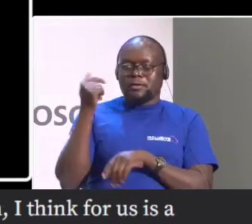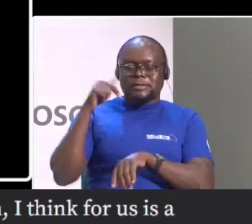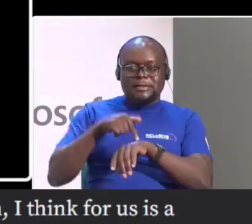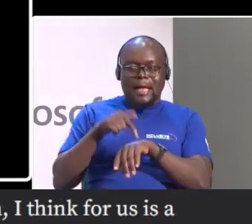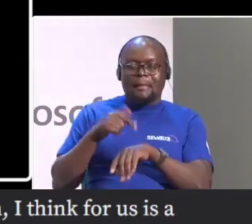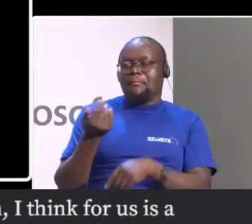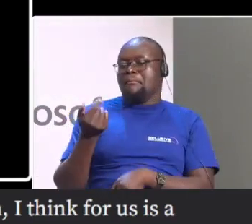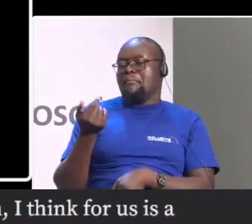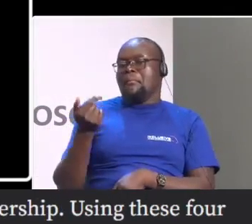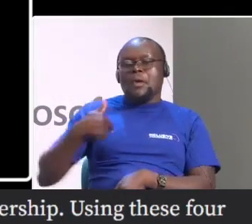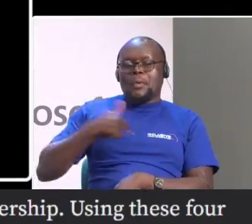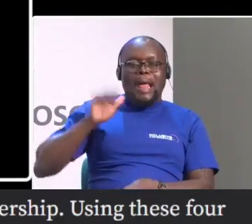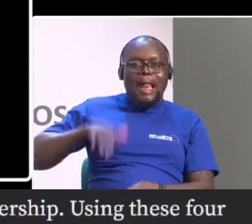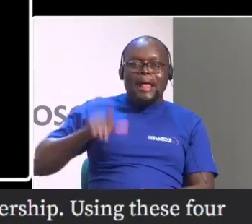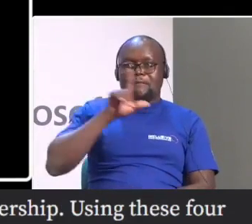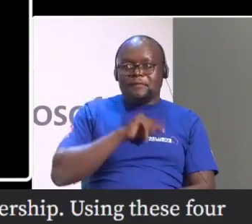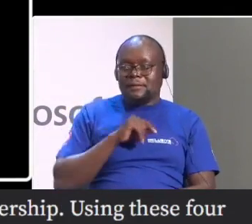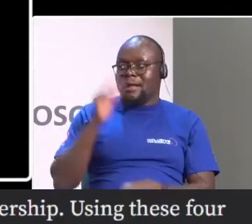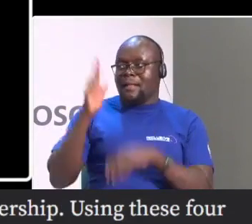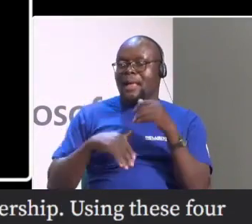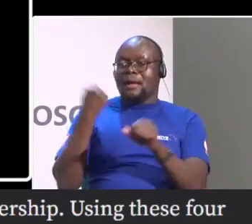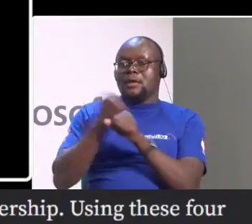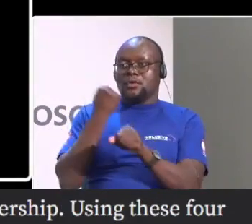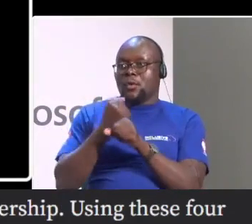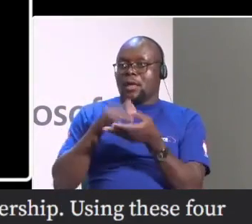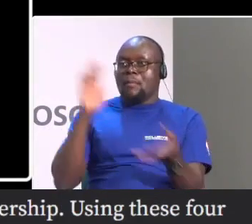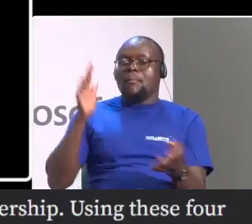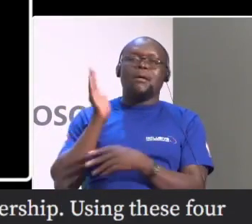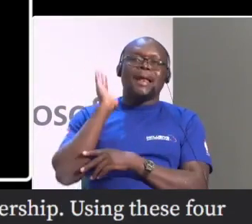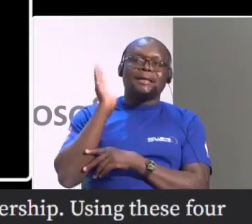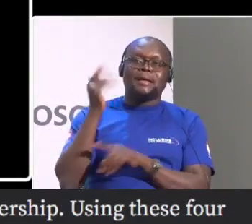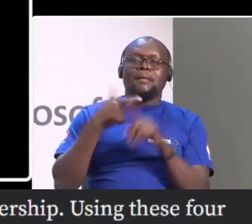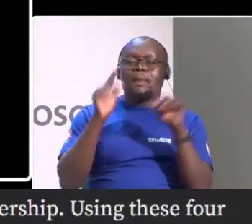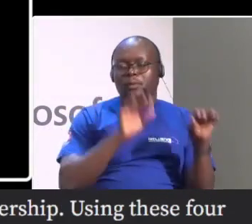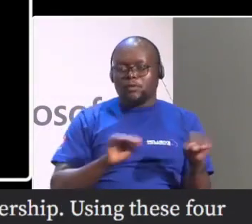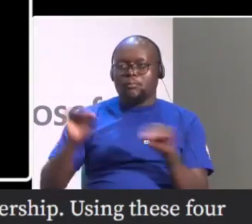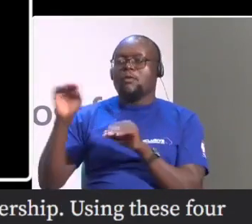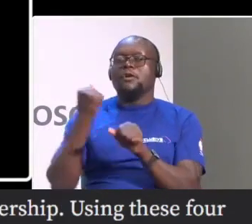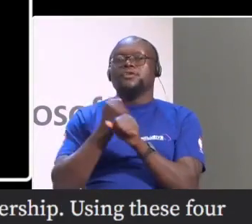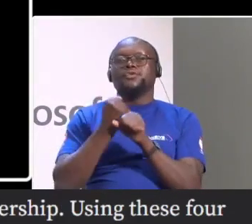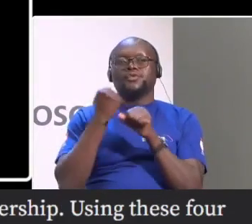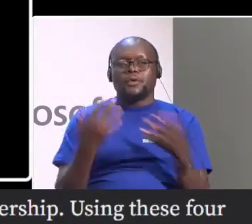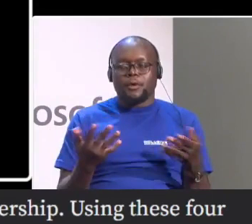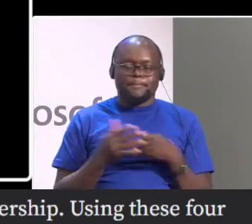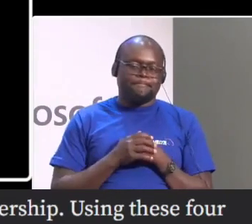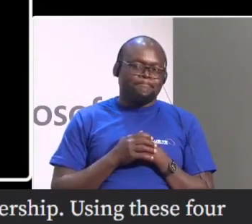bit behind. So rather than doing a little bit more lecturing, we're going to go straight to doing an exercise.